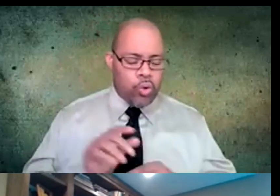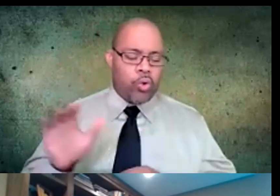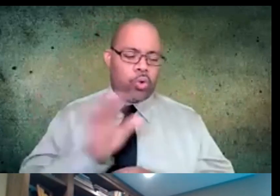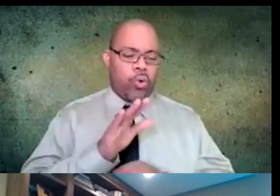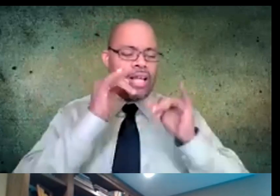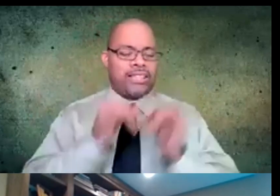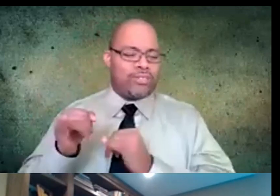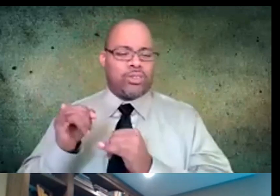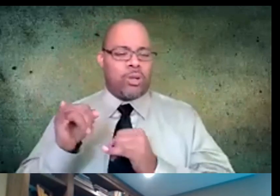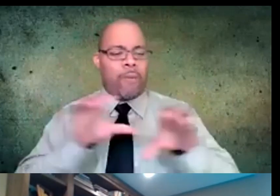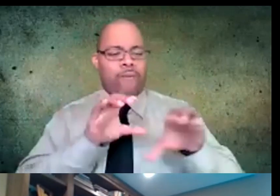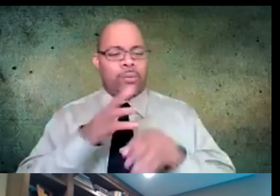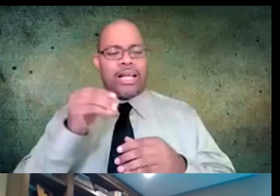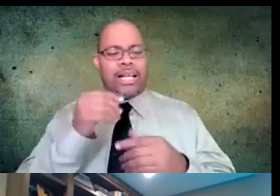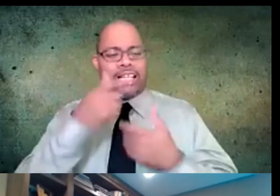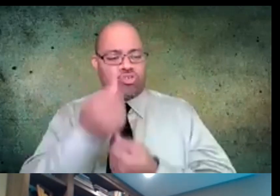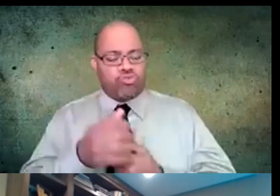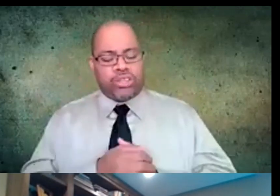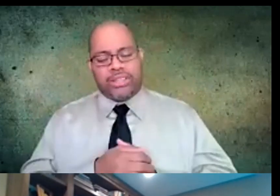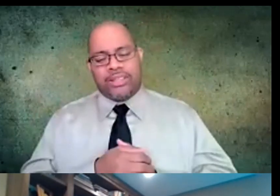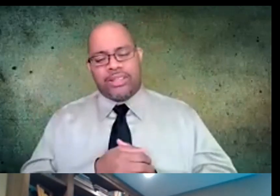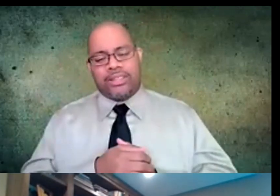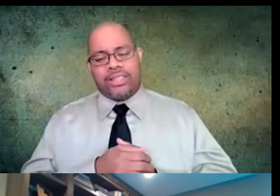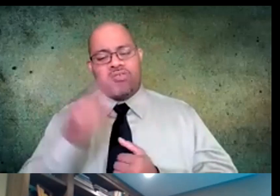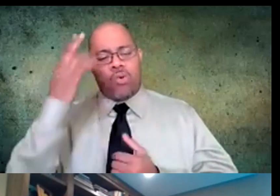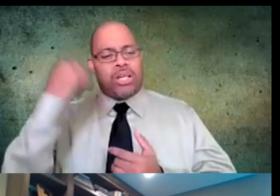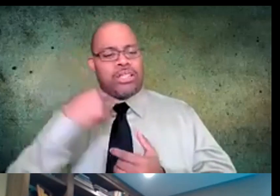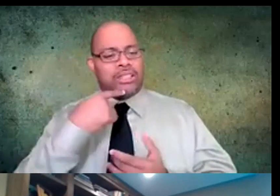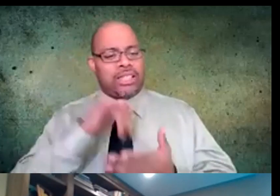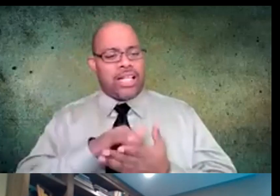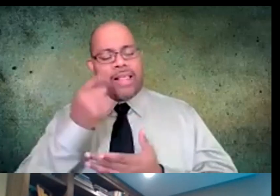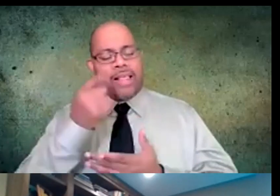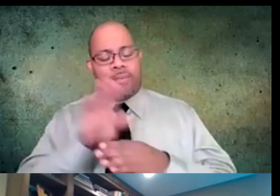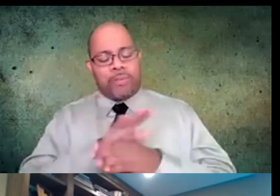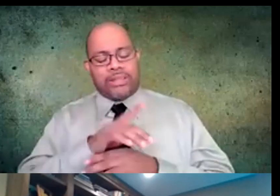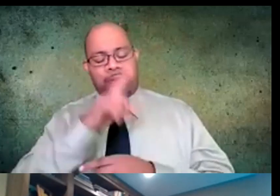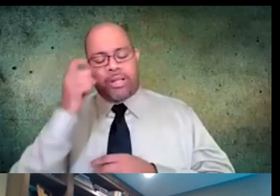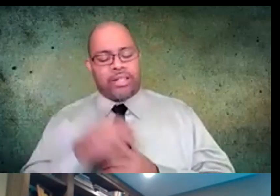individual performance and interest. And the reason I said a little bit of the business is